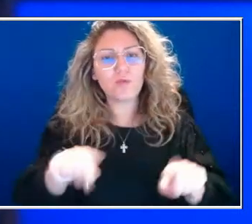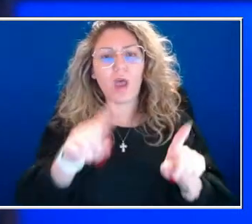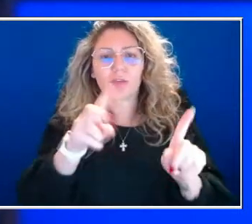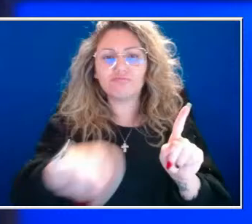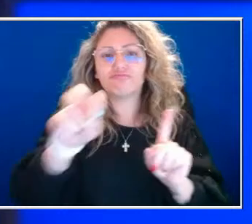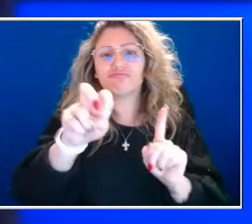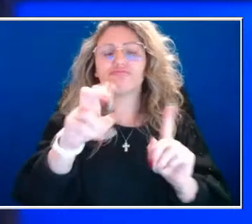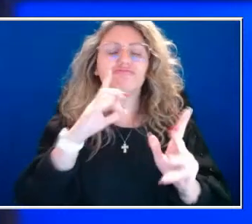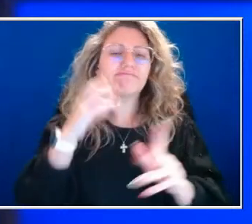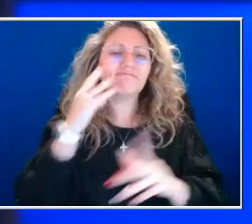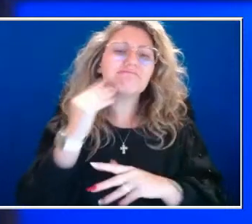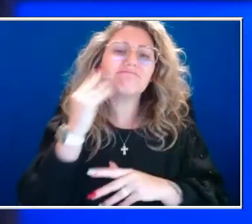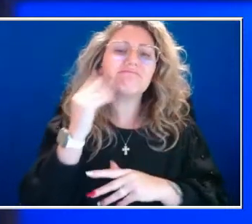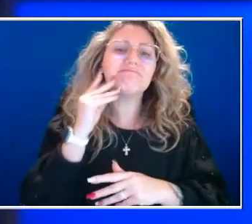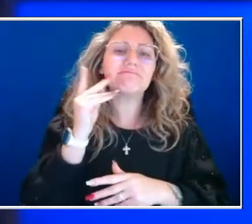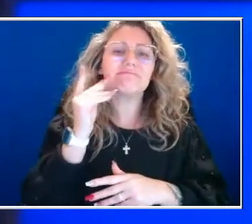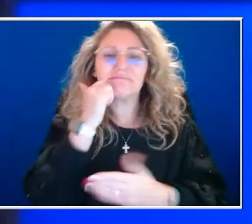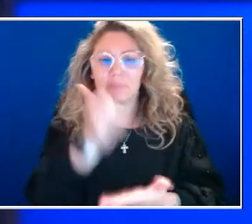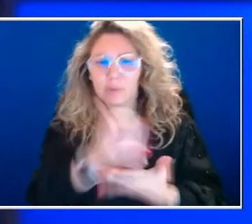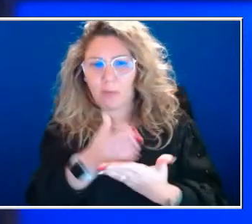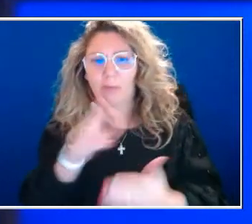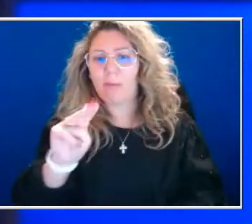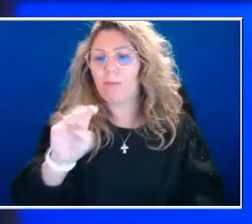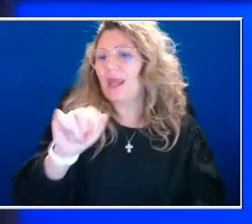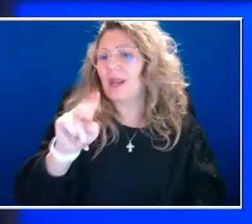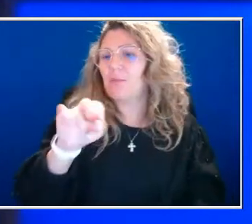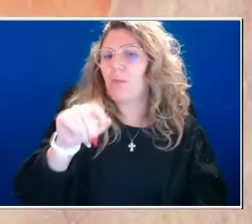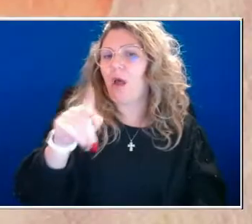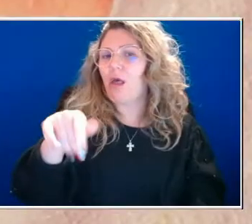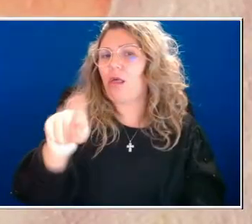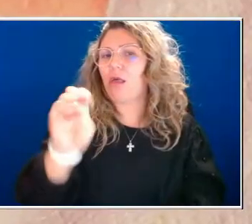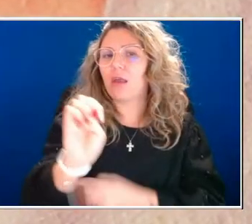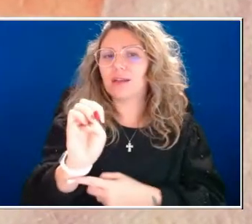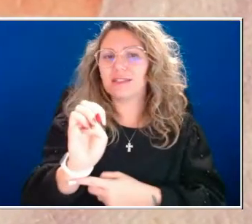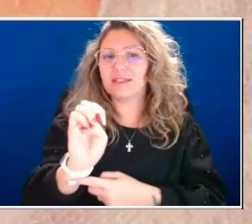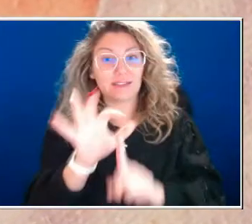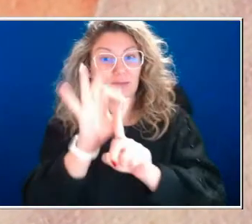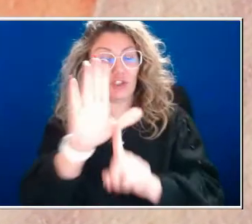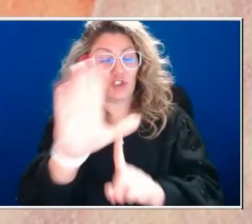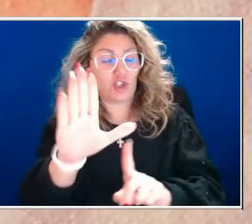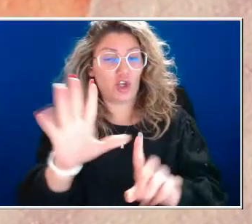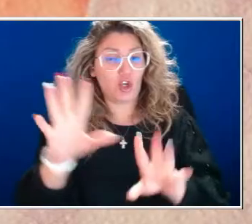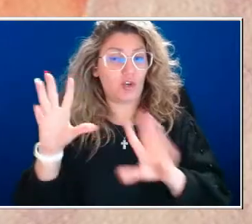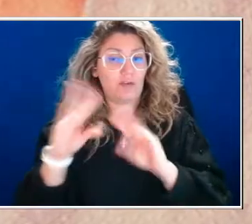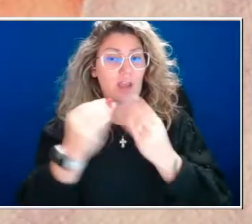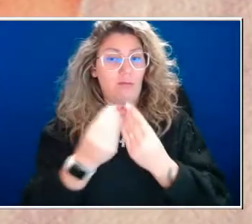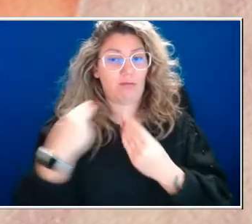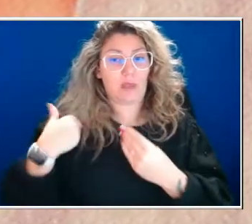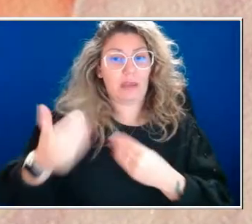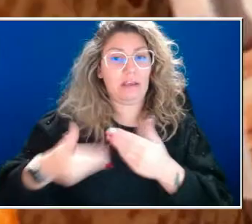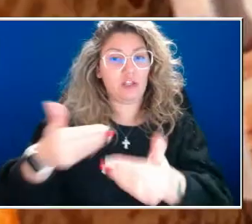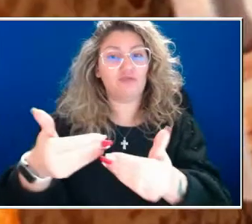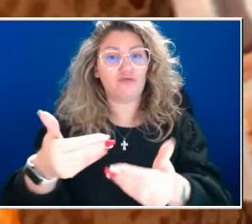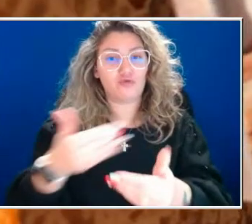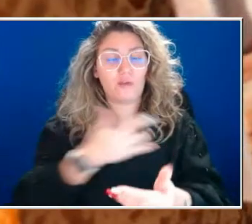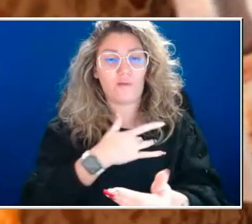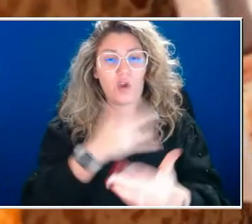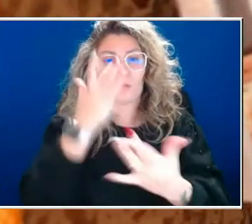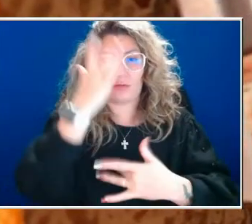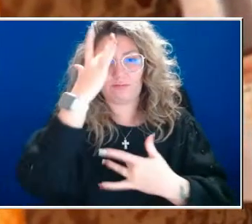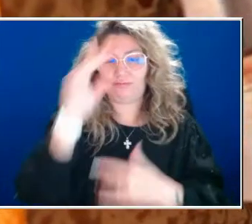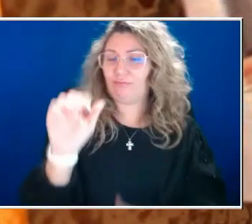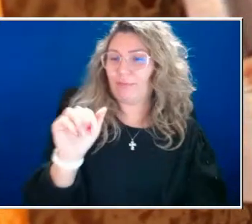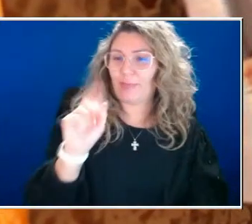menopause, especially knowing her family history with heart disease. Amy Franken's in a good place. She has